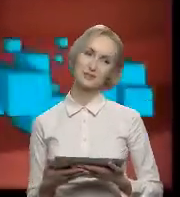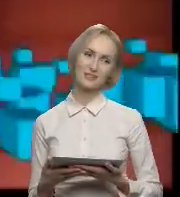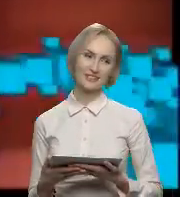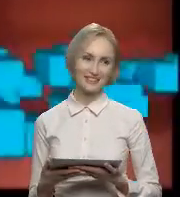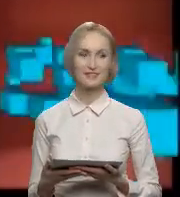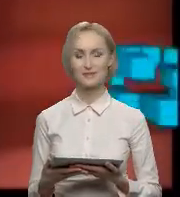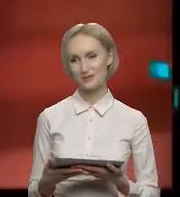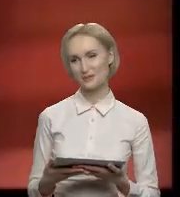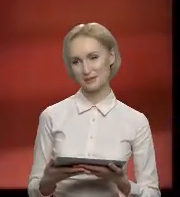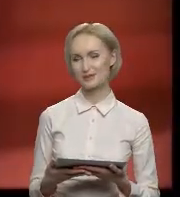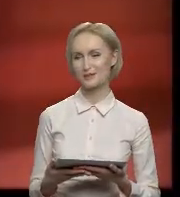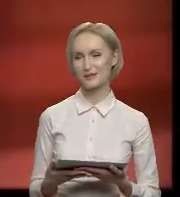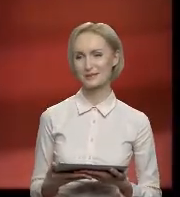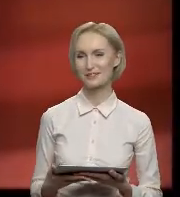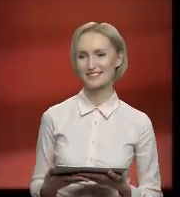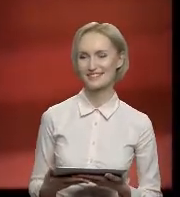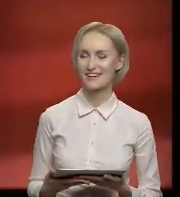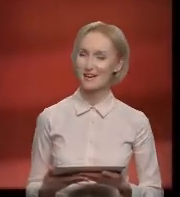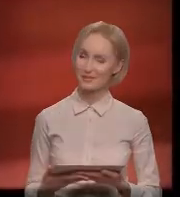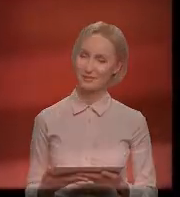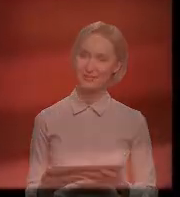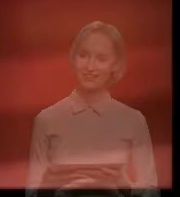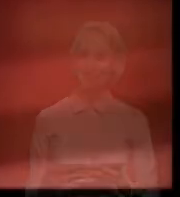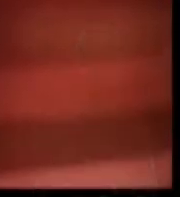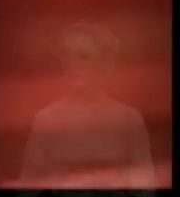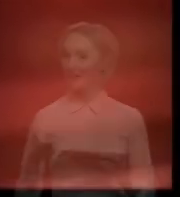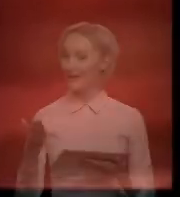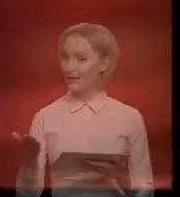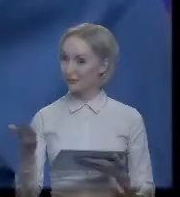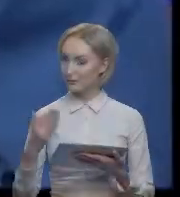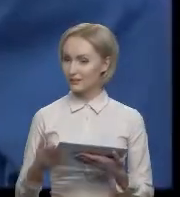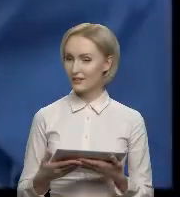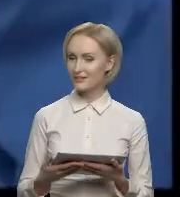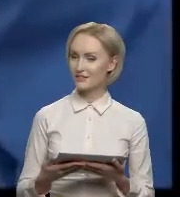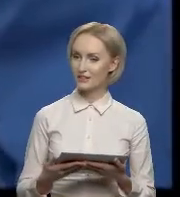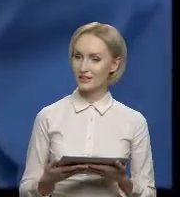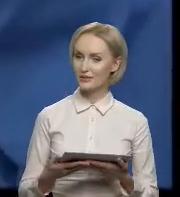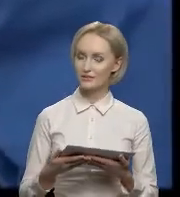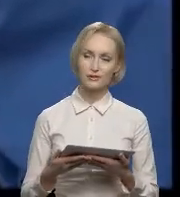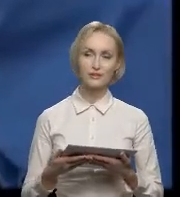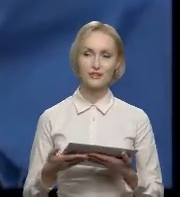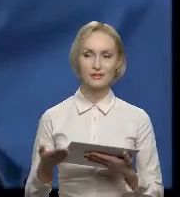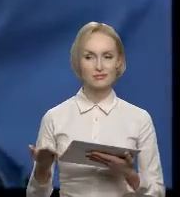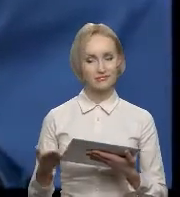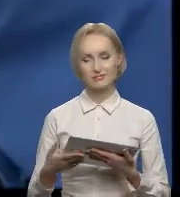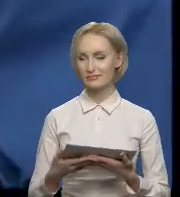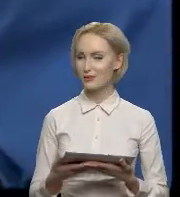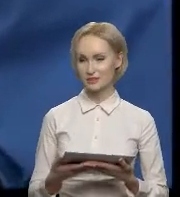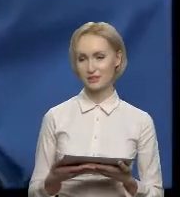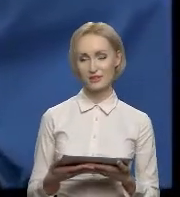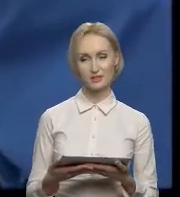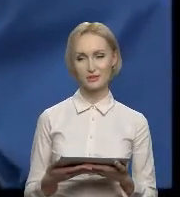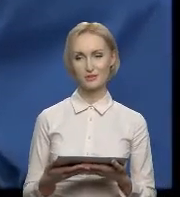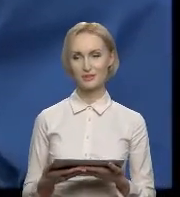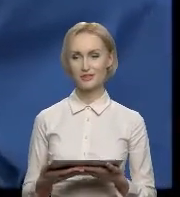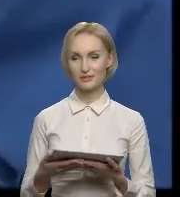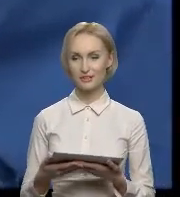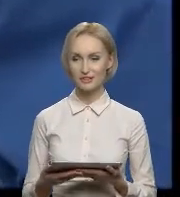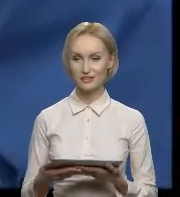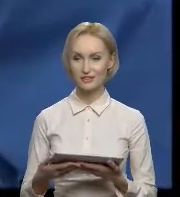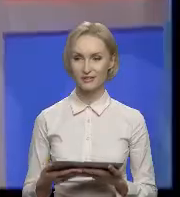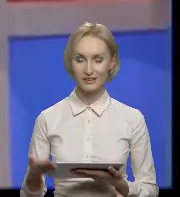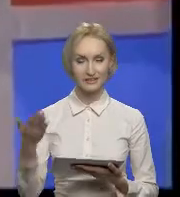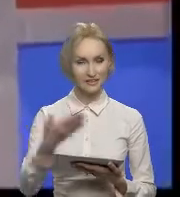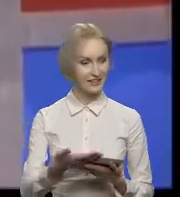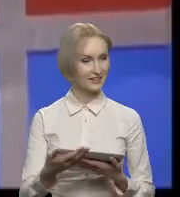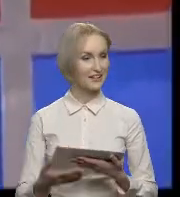pregnancy, she up and disappeared on me. How long was she gone? Man, it's about four, but at least half of the pregnancy. She's gone. Gone.